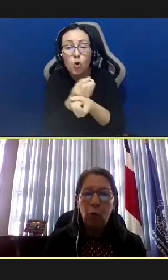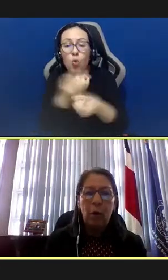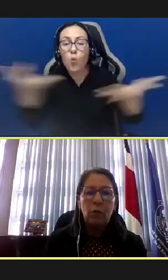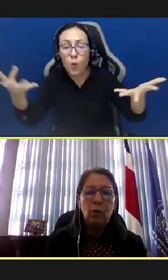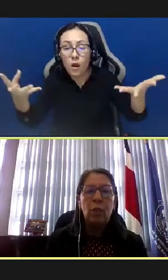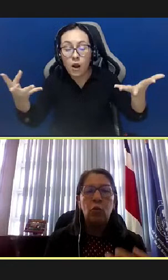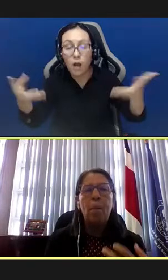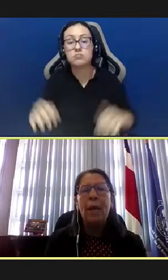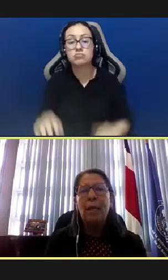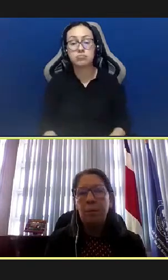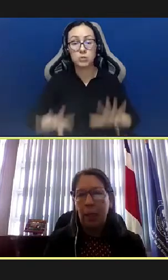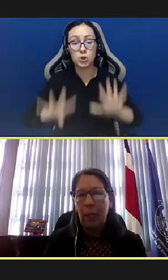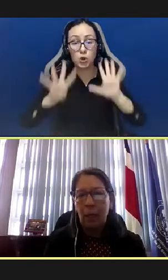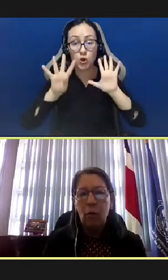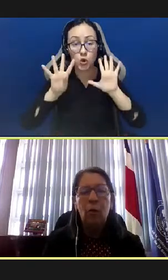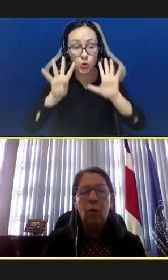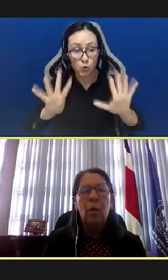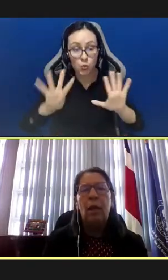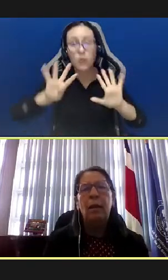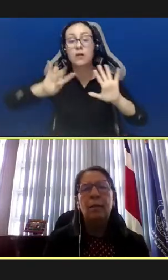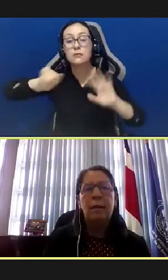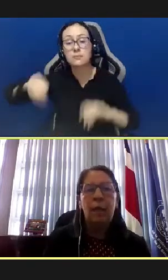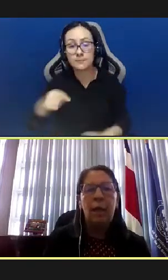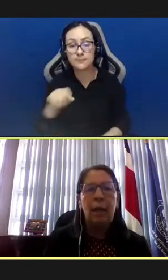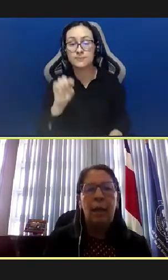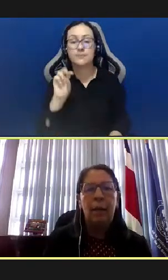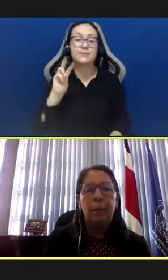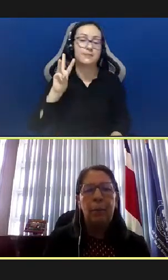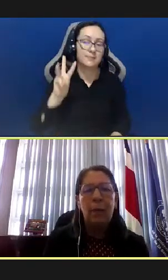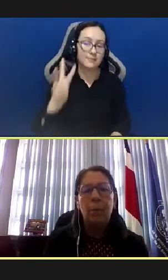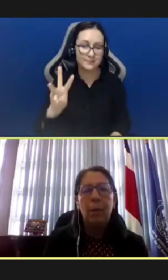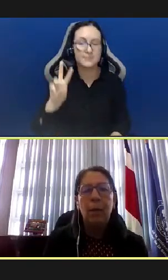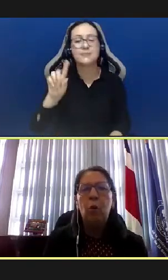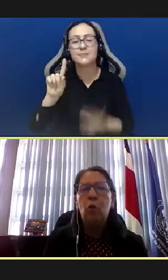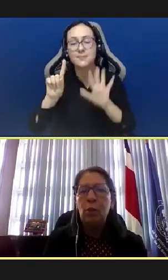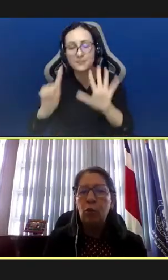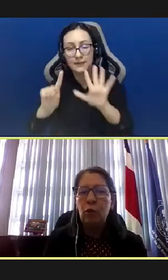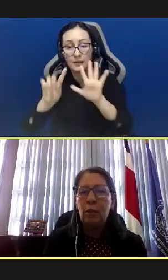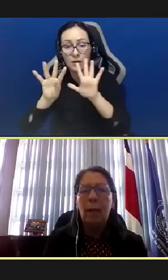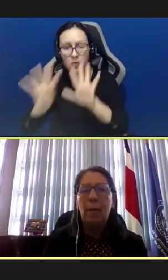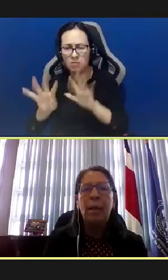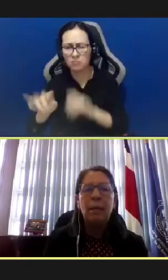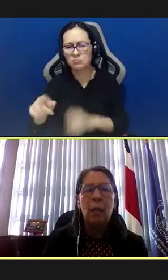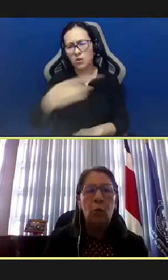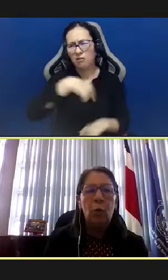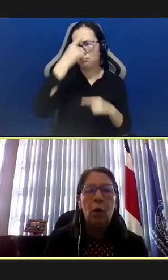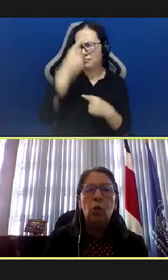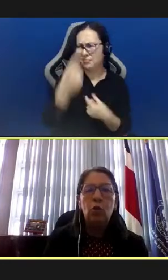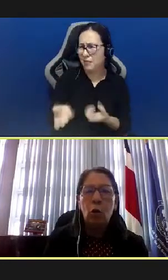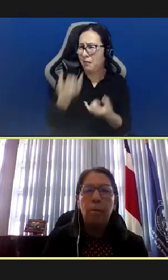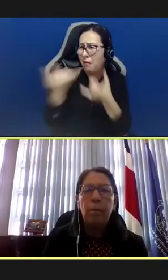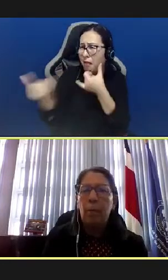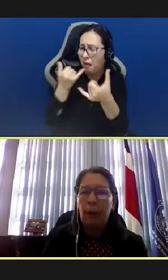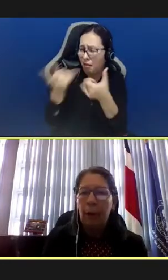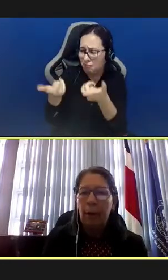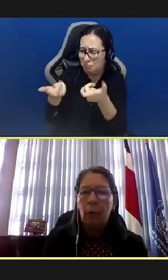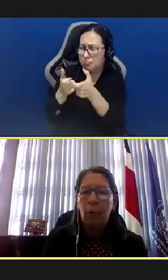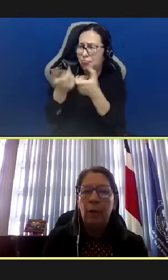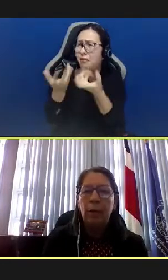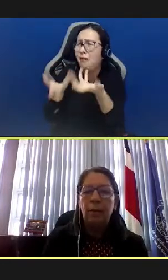Now, some people from larger countries might think that this is not a significant number, but